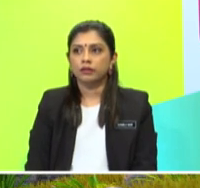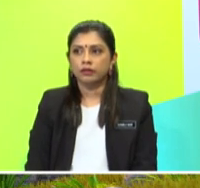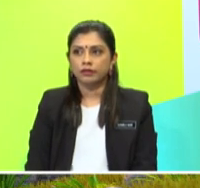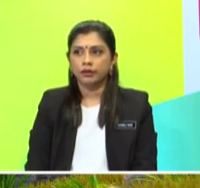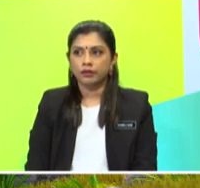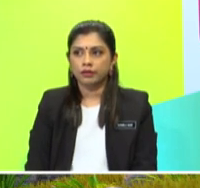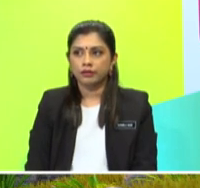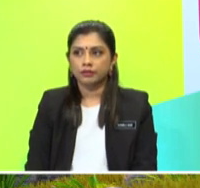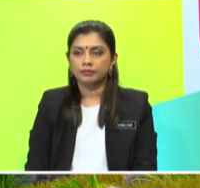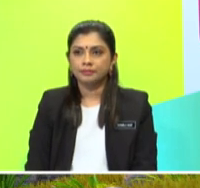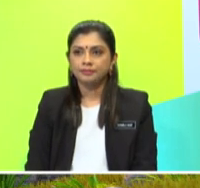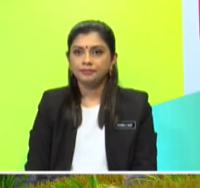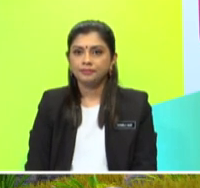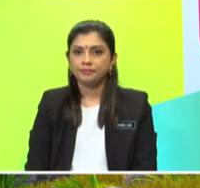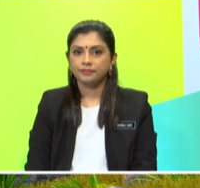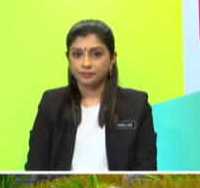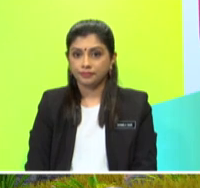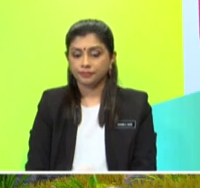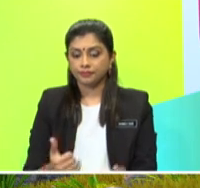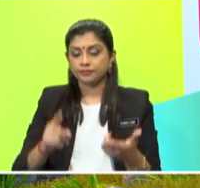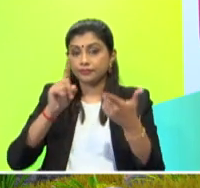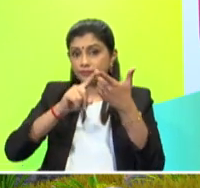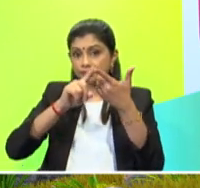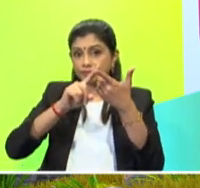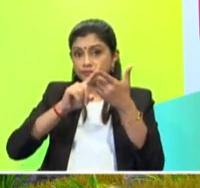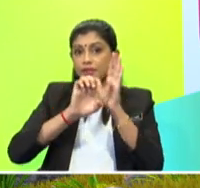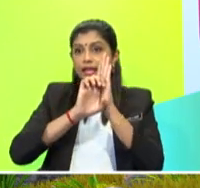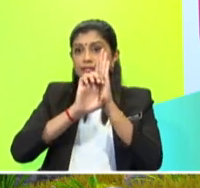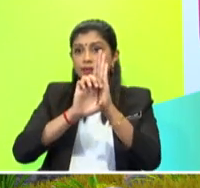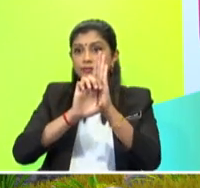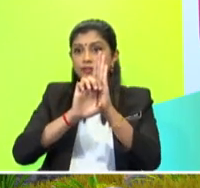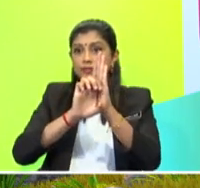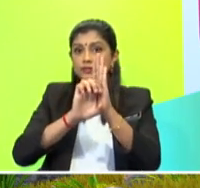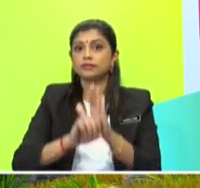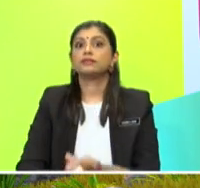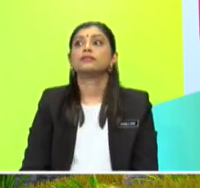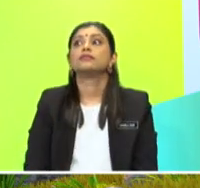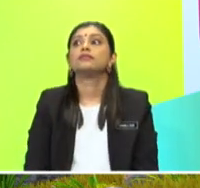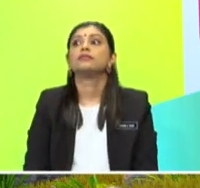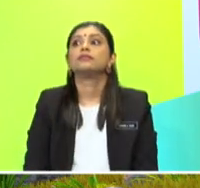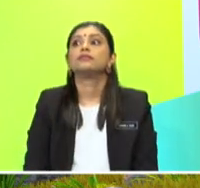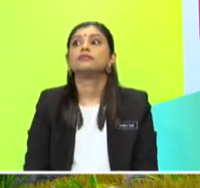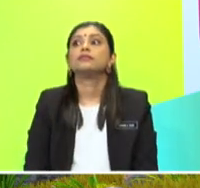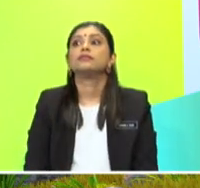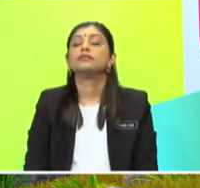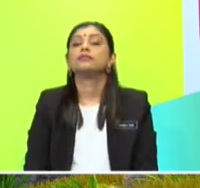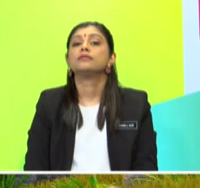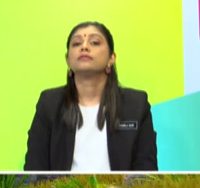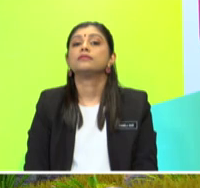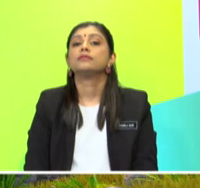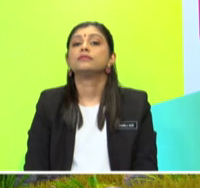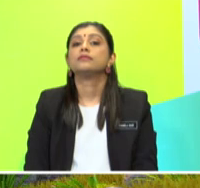Sean? Example. Yes. So how are we going to grow example? So the keyword is E1 grows color